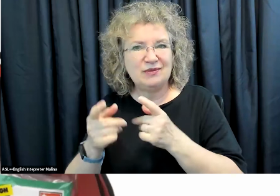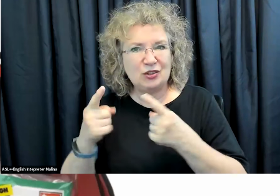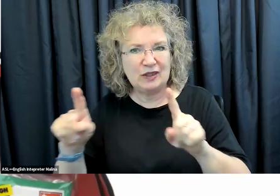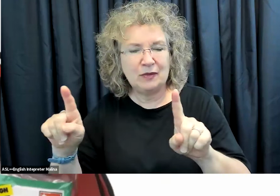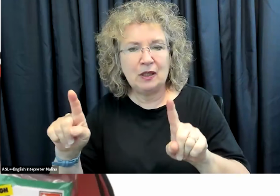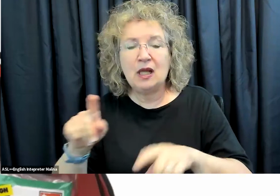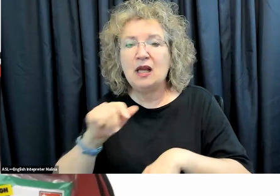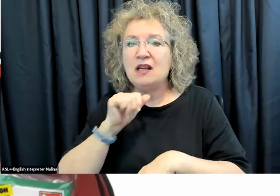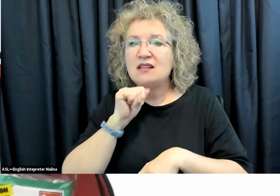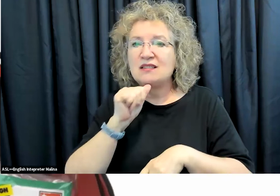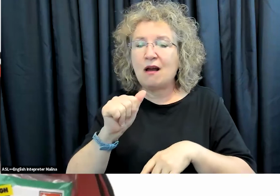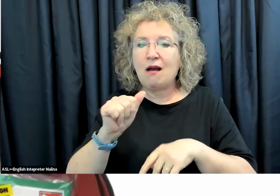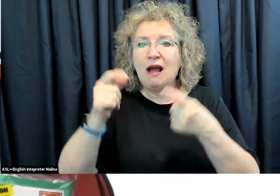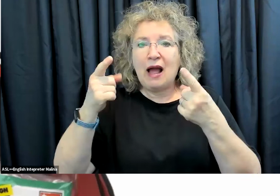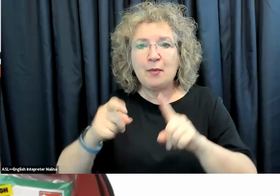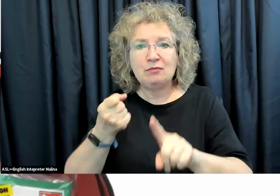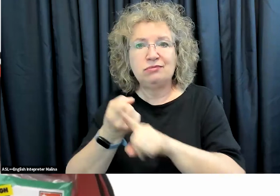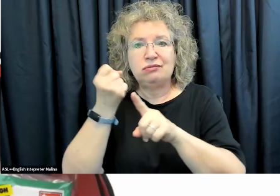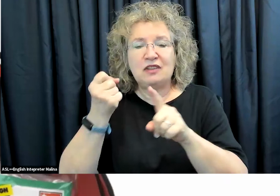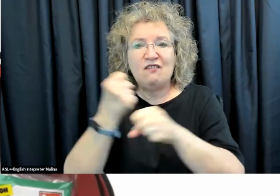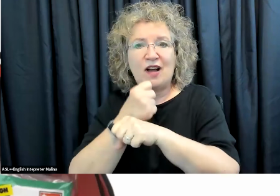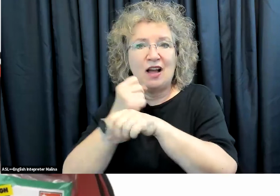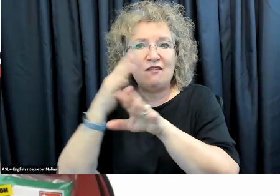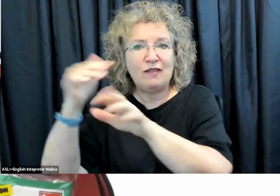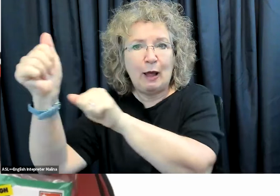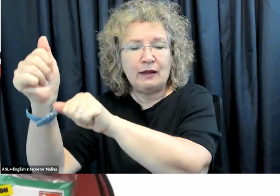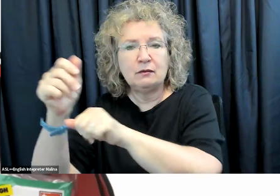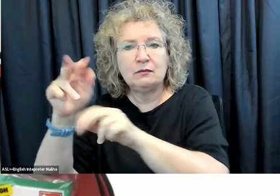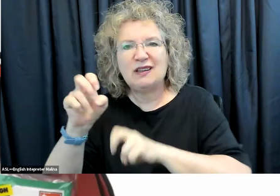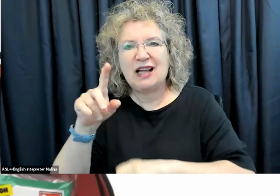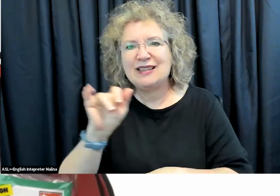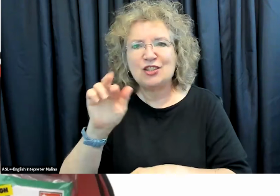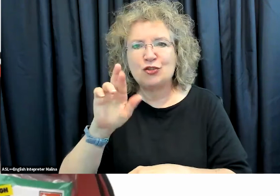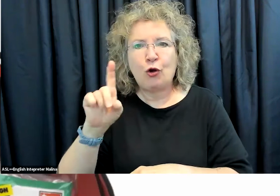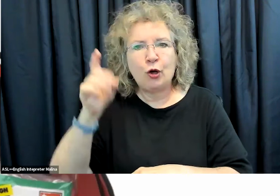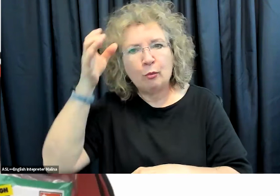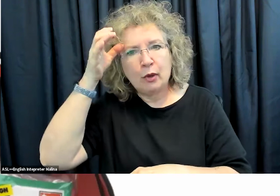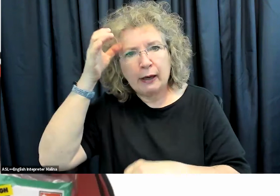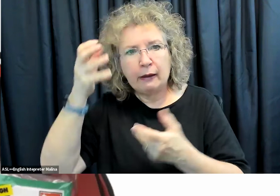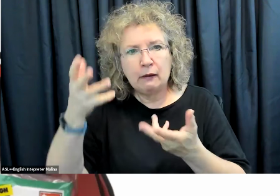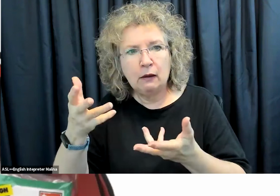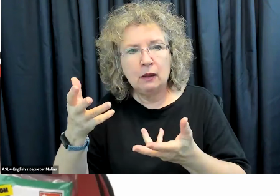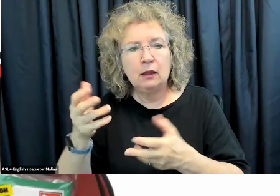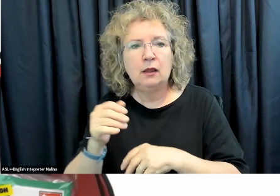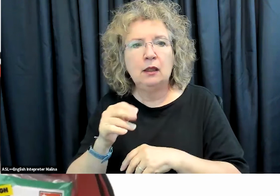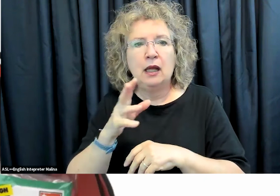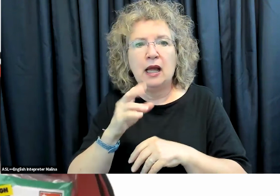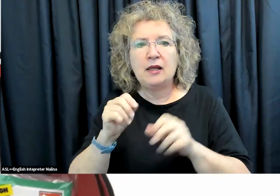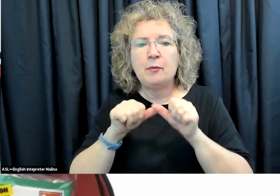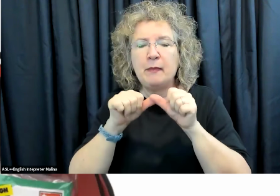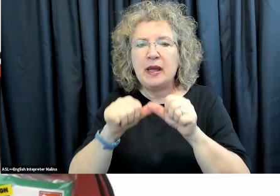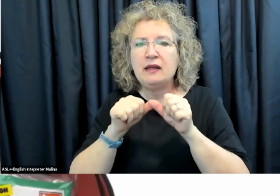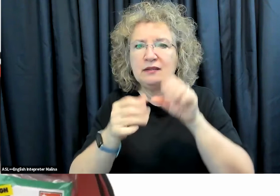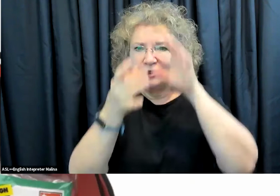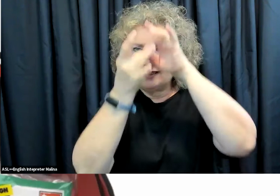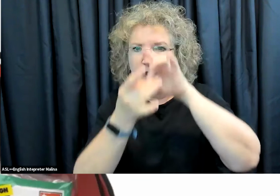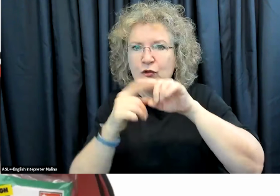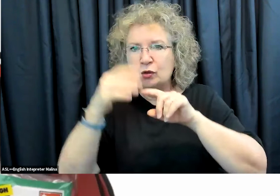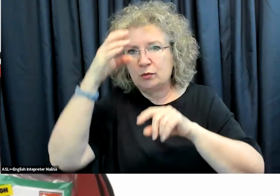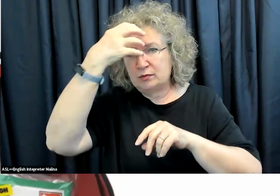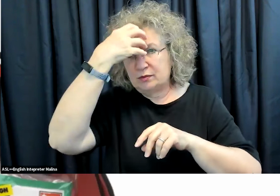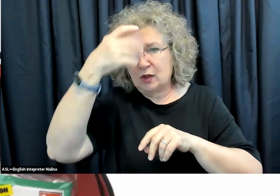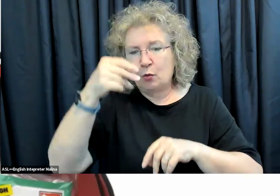mode and maintain connection to their prefrontal cortex, which is where our problem-solving part of our brain works, and allows them